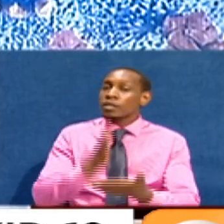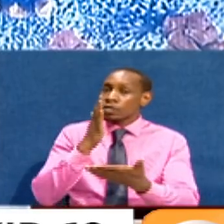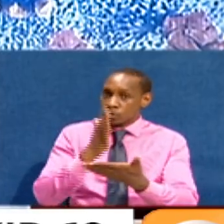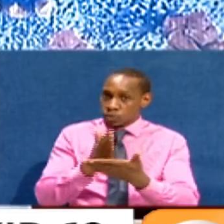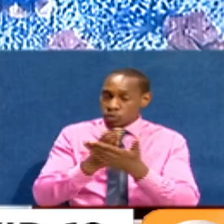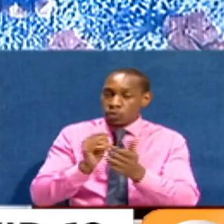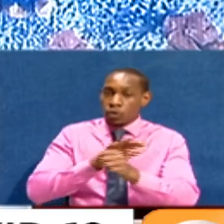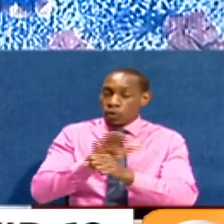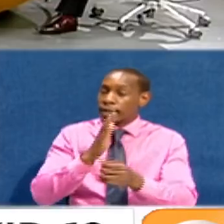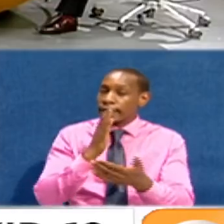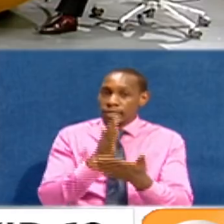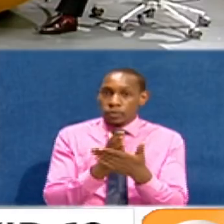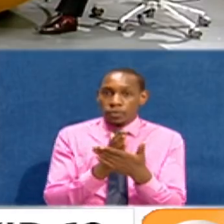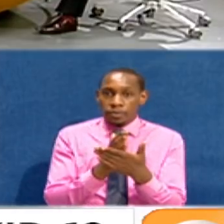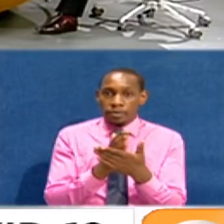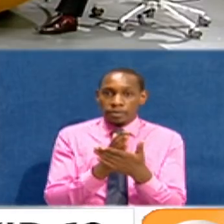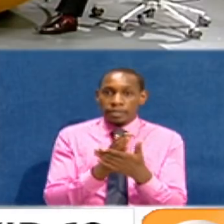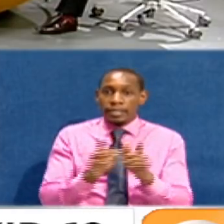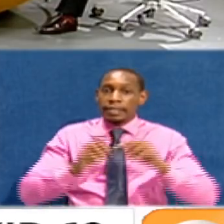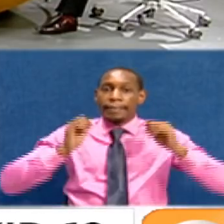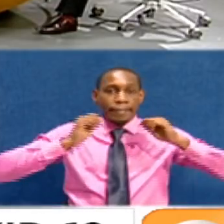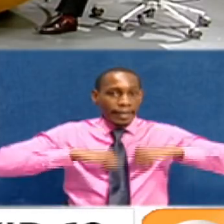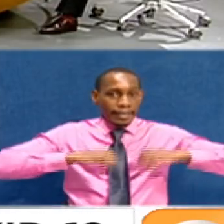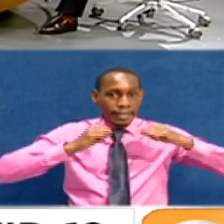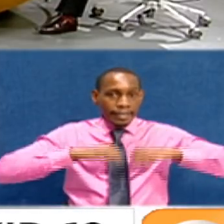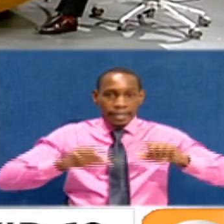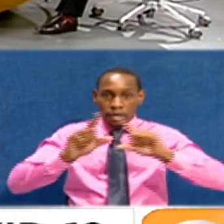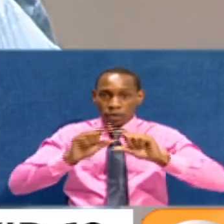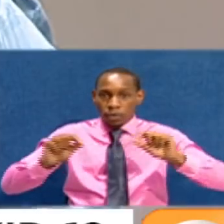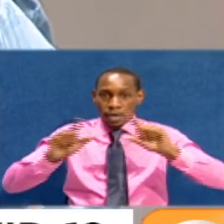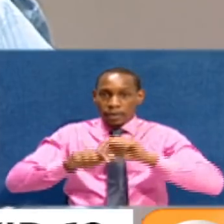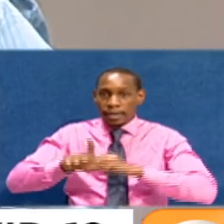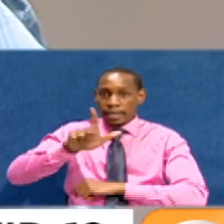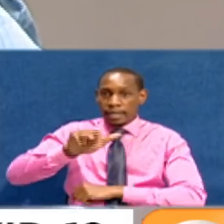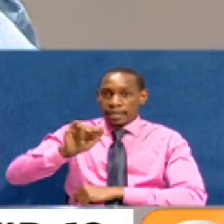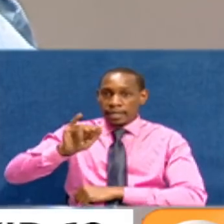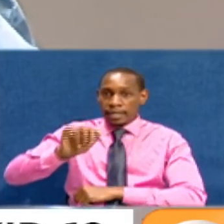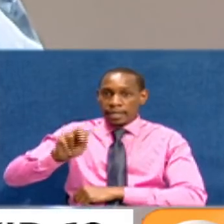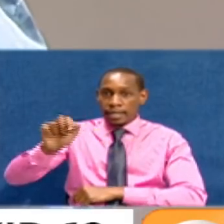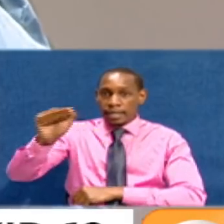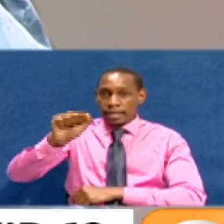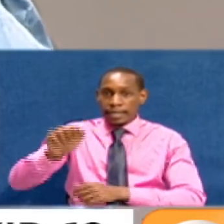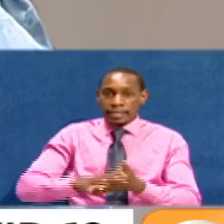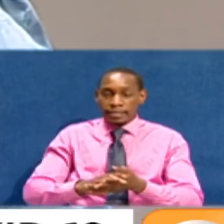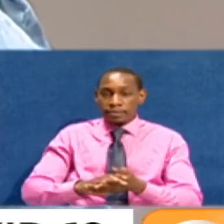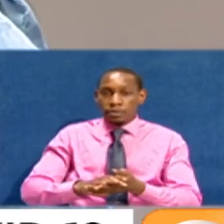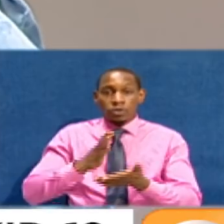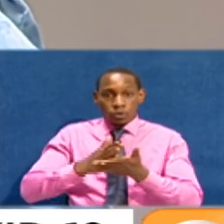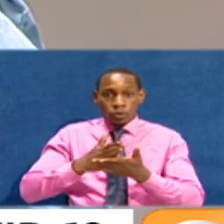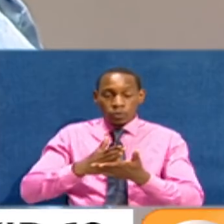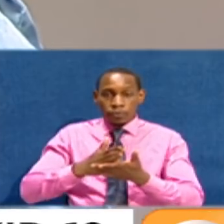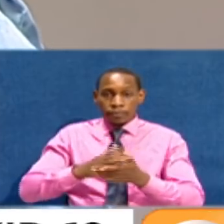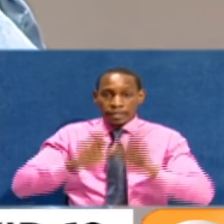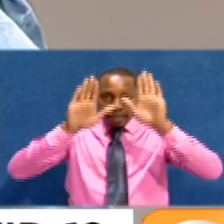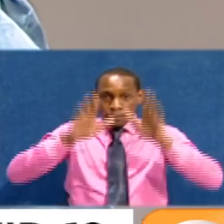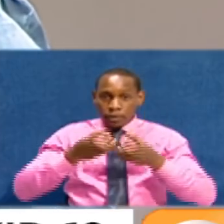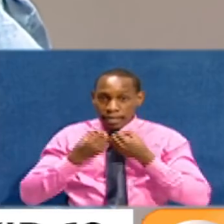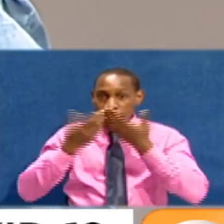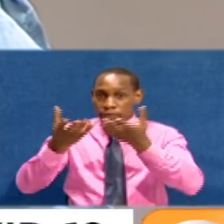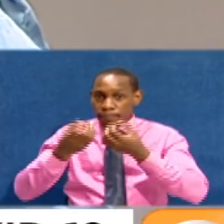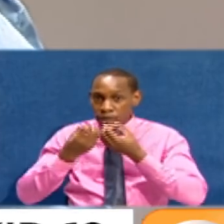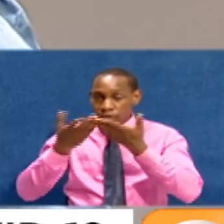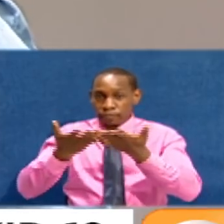true. COVID-19 is real, and I concur with Linus, what Linus has just said, that it's important that this information is out there because